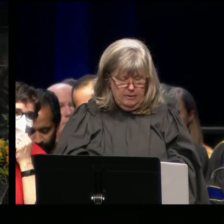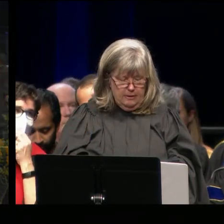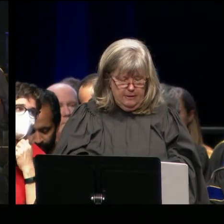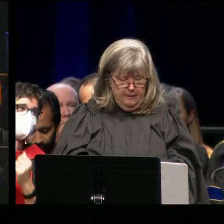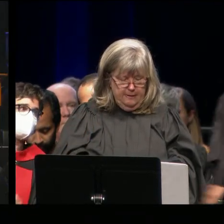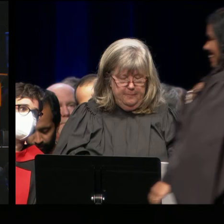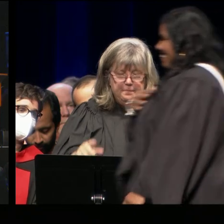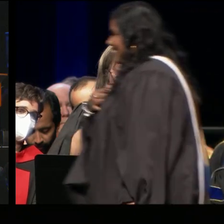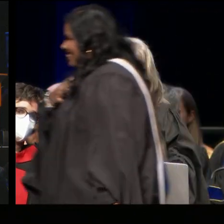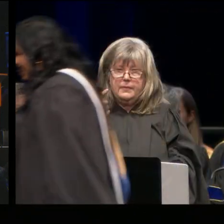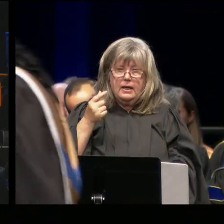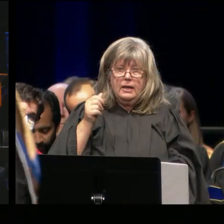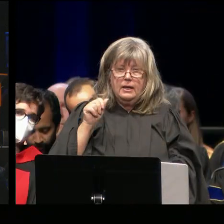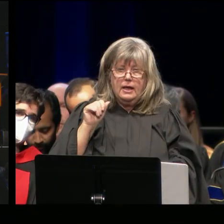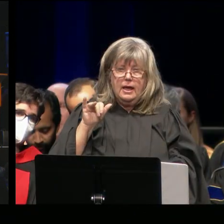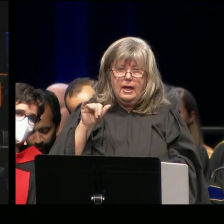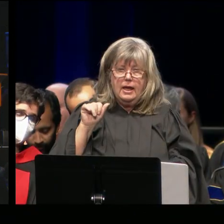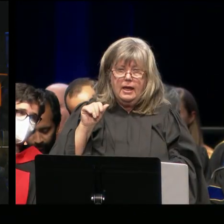Gayatri Aruran.